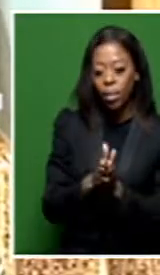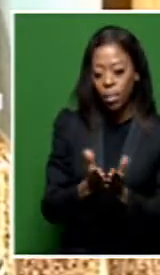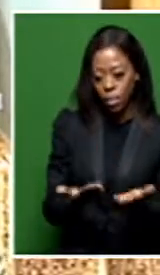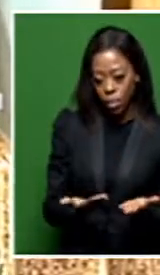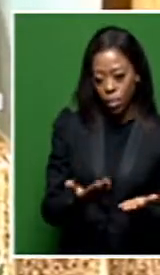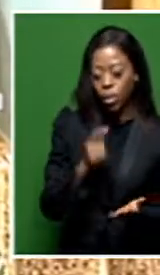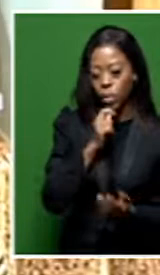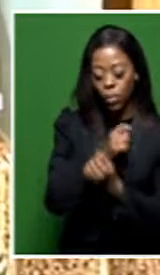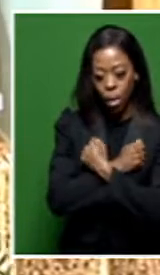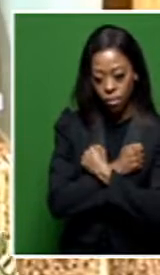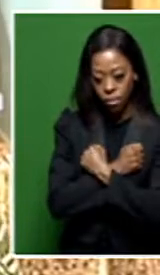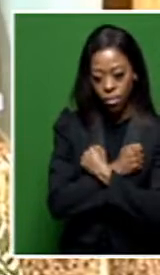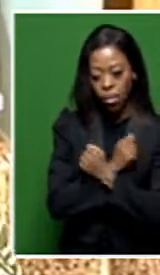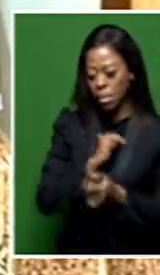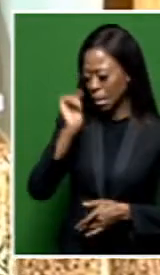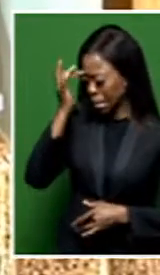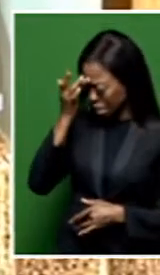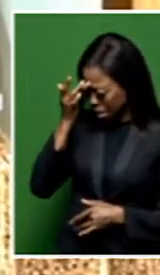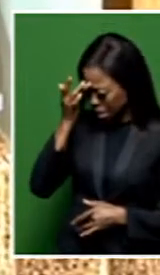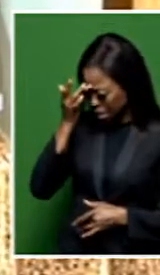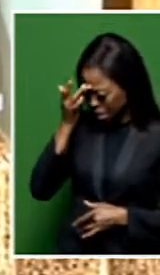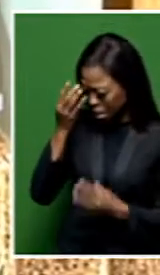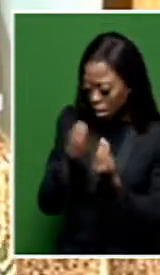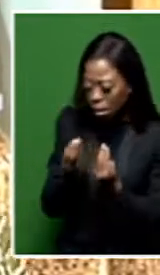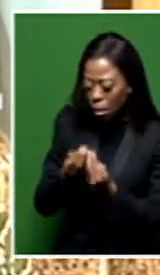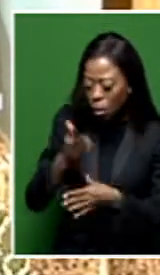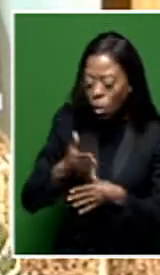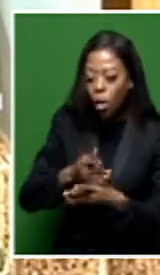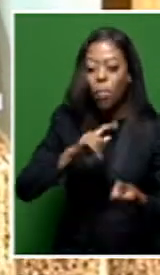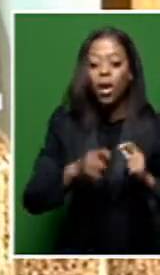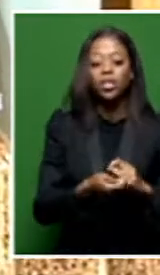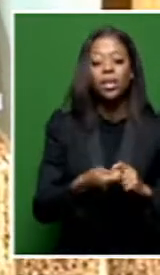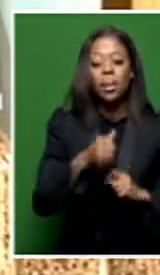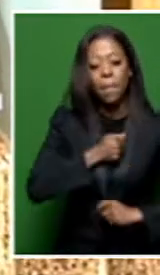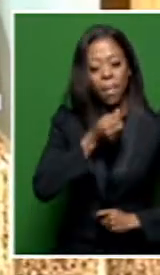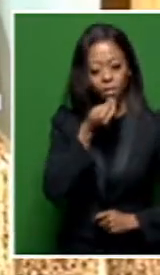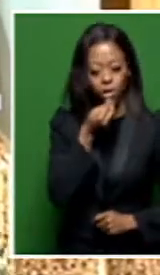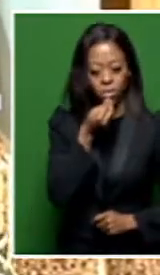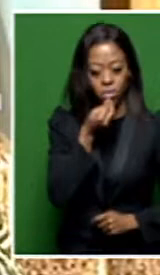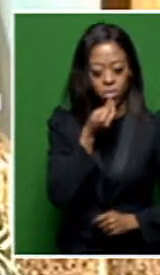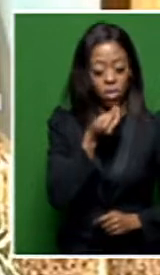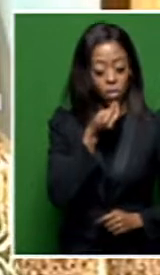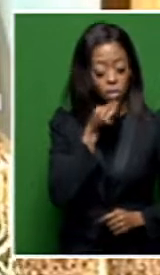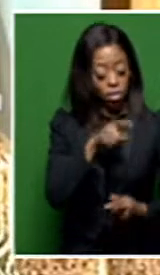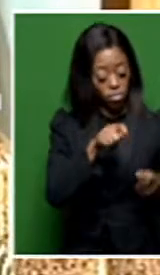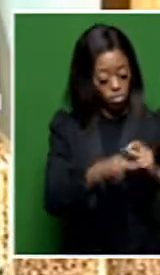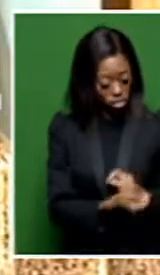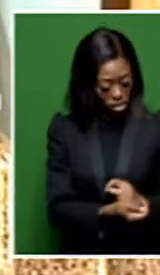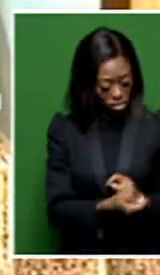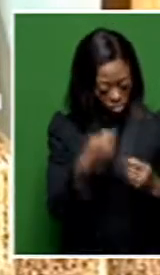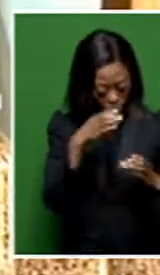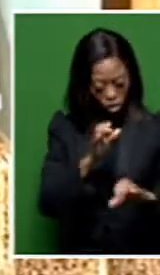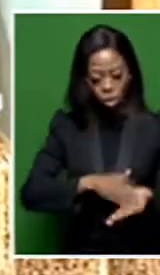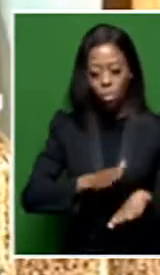And when I got sick, I found that the only thing that worked was a change of diet. And the change of diet came as a